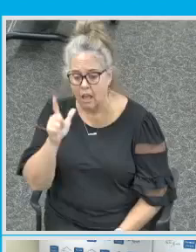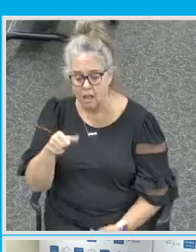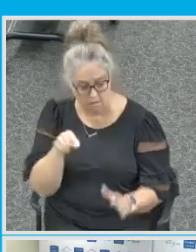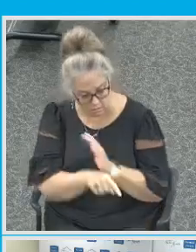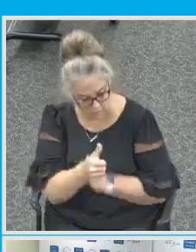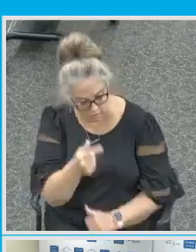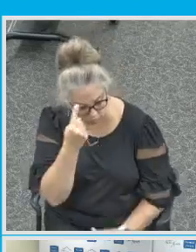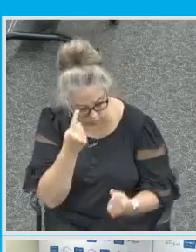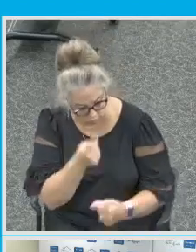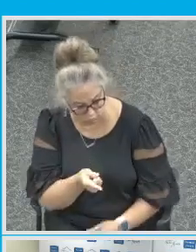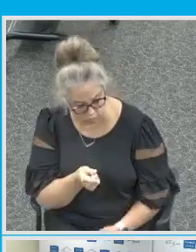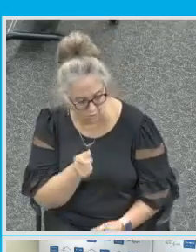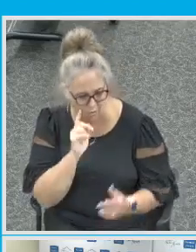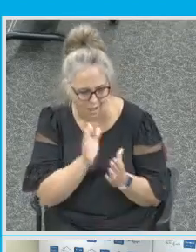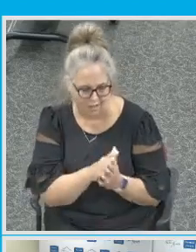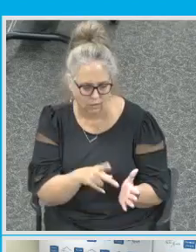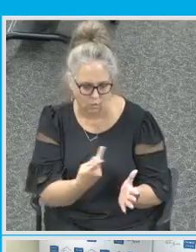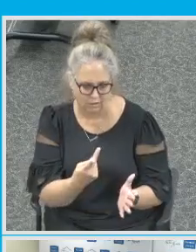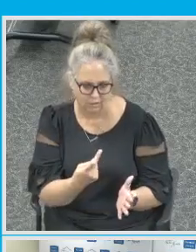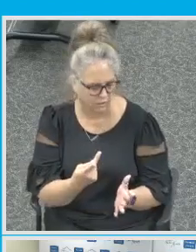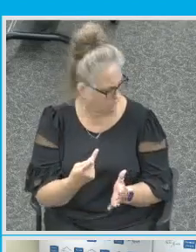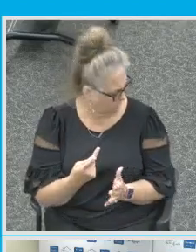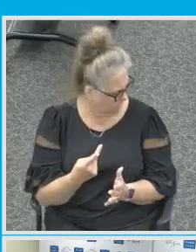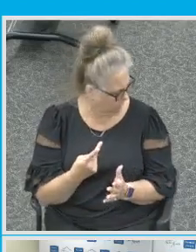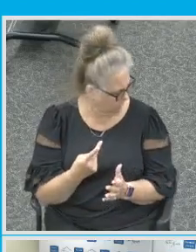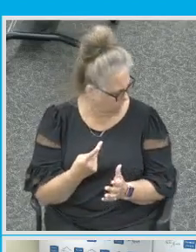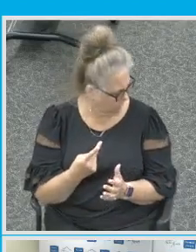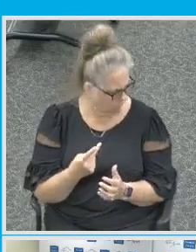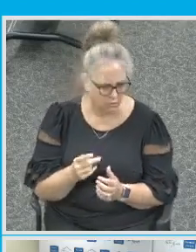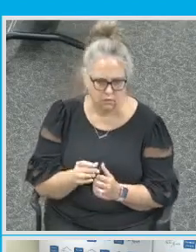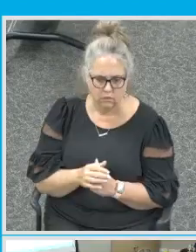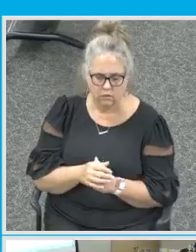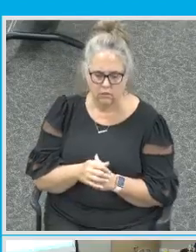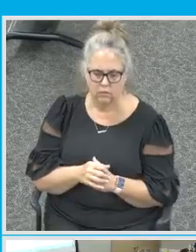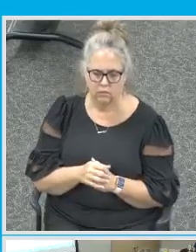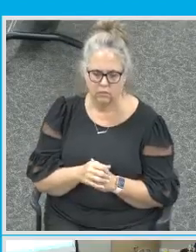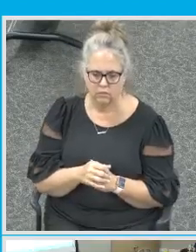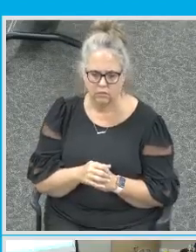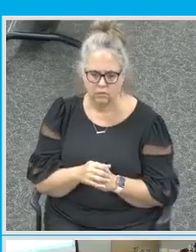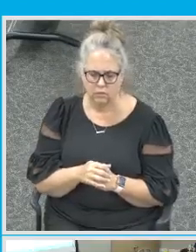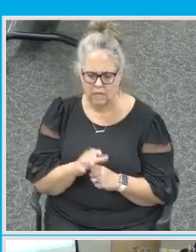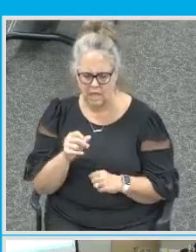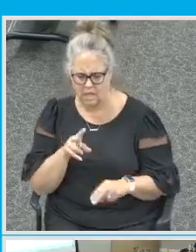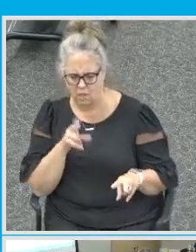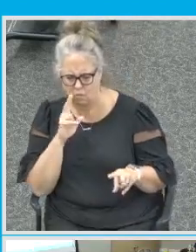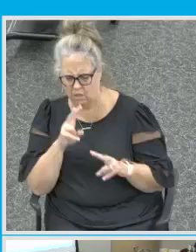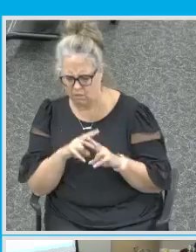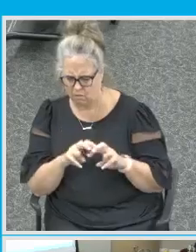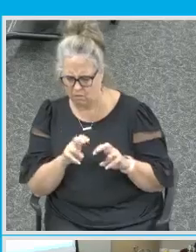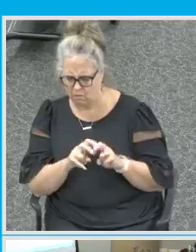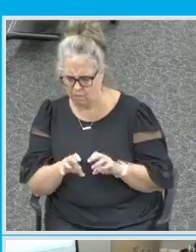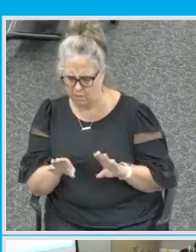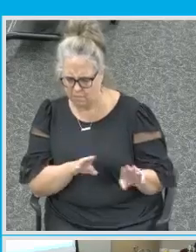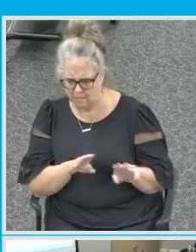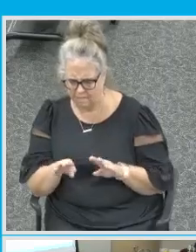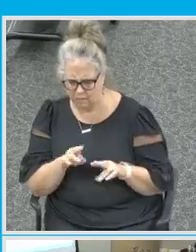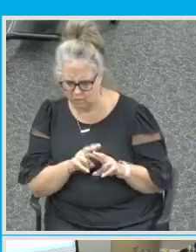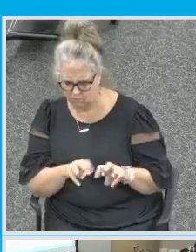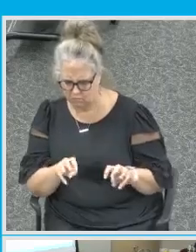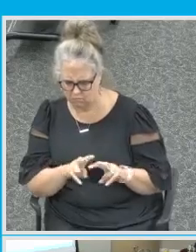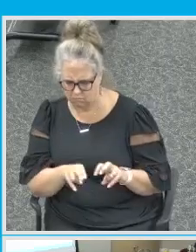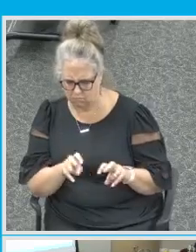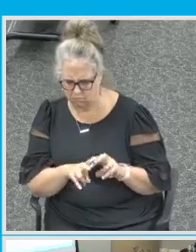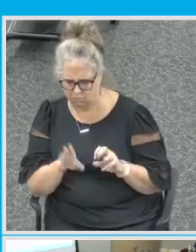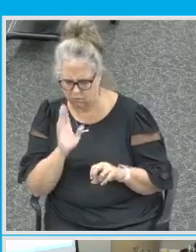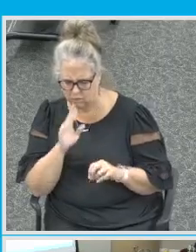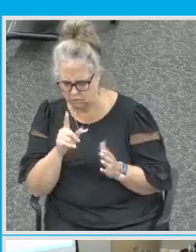I think it's just a manner of looking for changes in people's behavior, right? Understanding our loved ones, checking in with them continuously. You